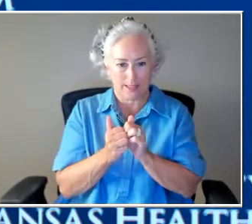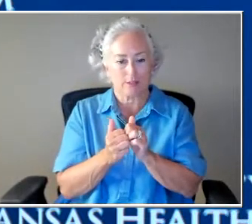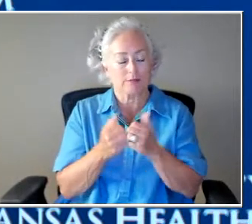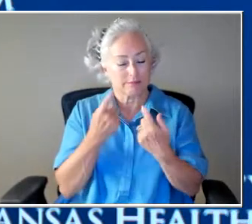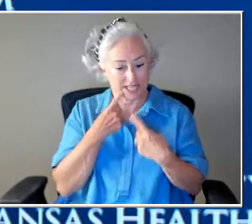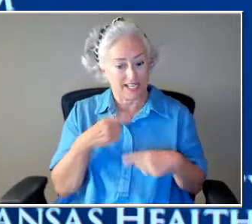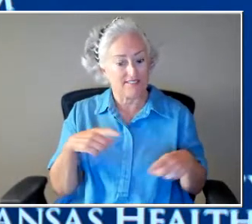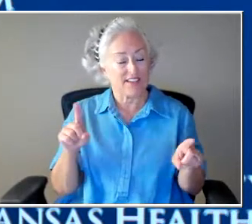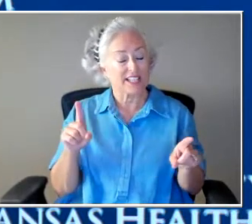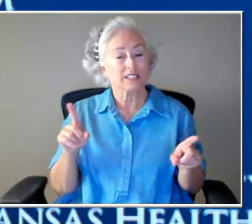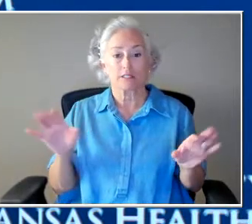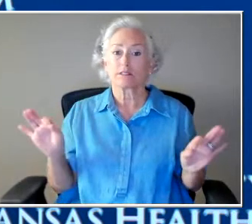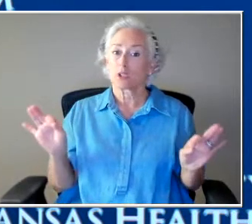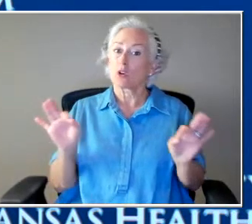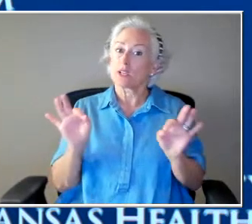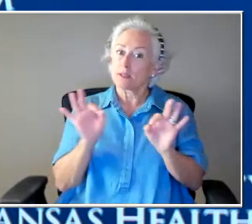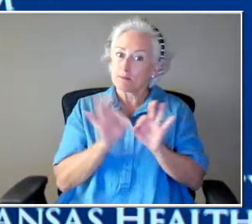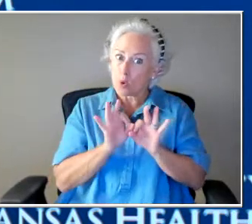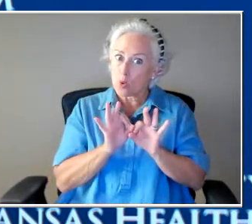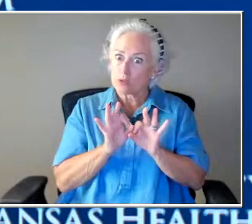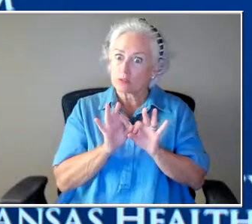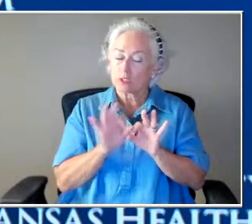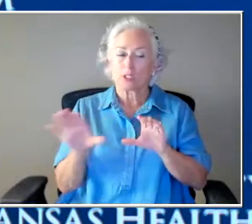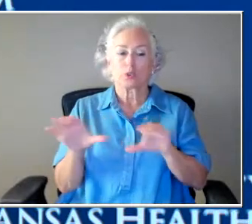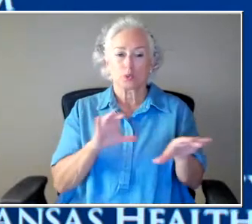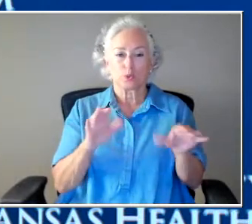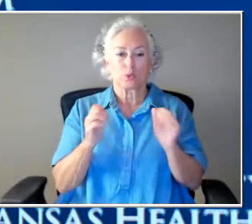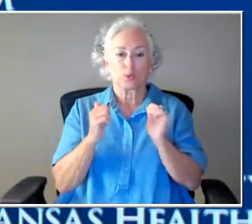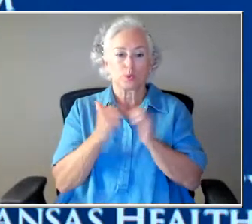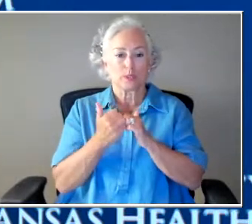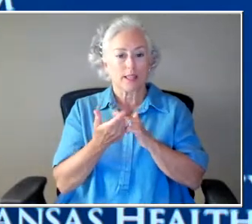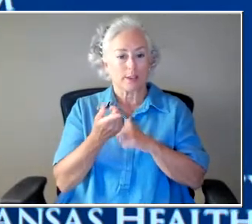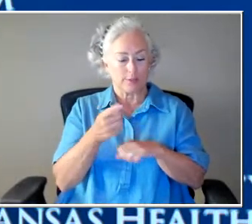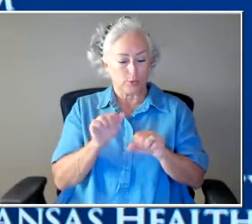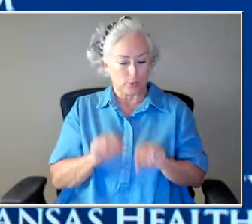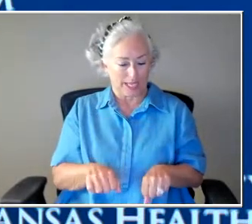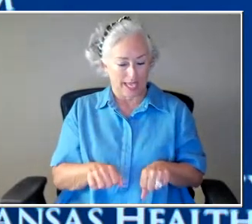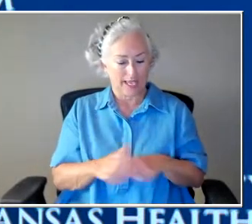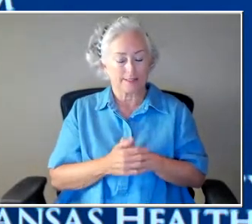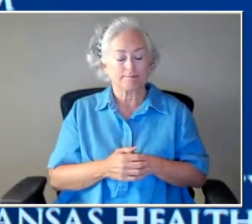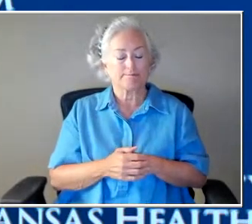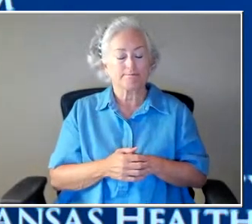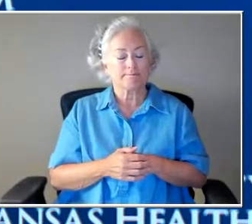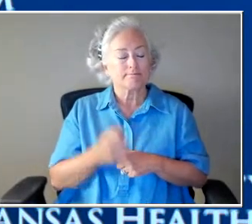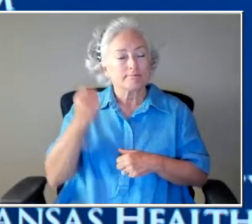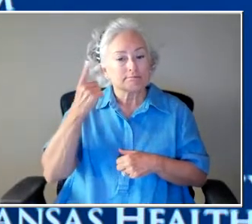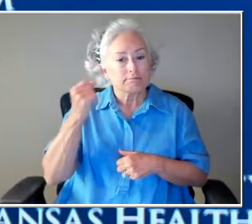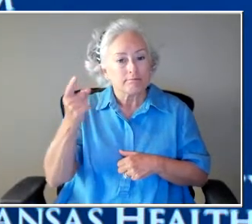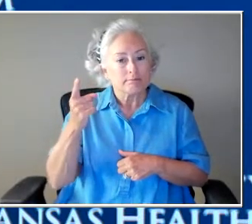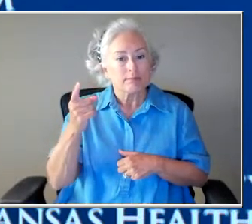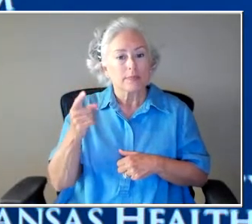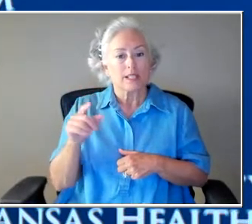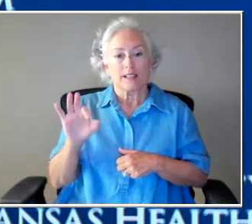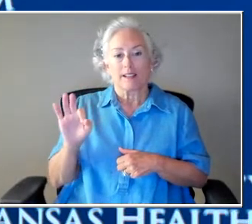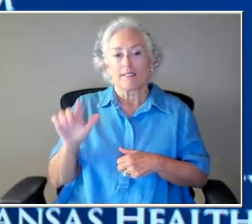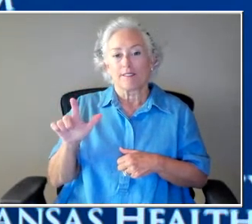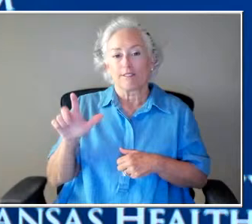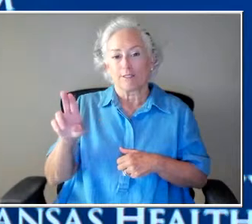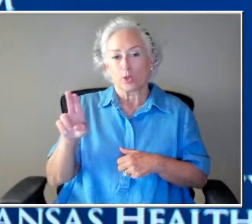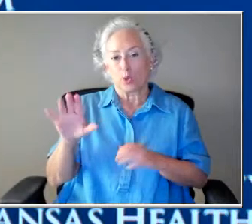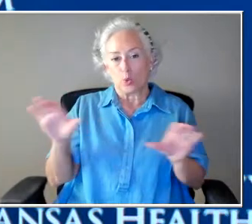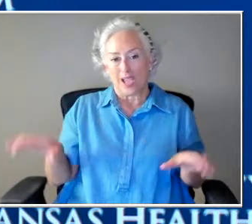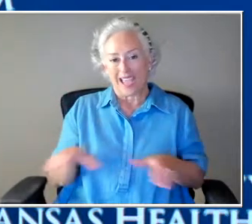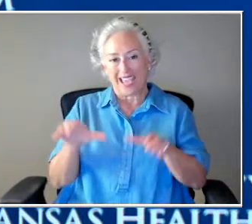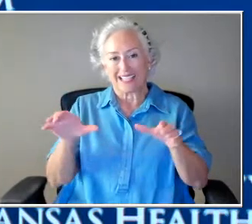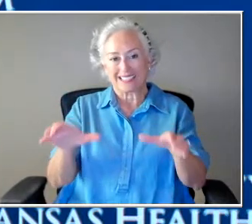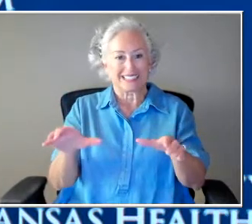to be able to get them together if you can. However, we would also state that right now influenza activity in the United States is